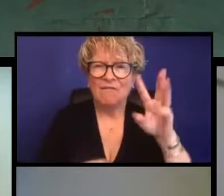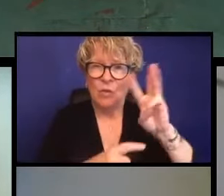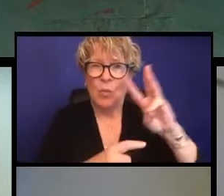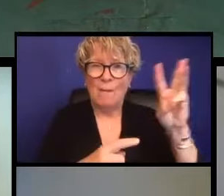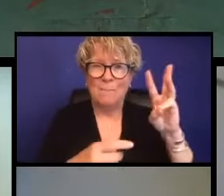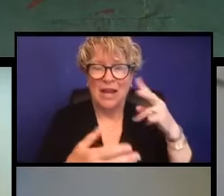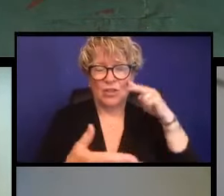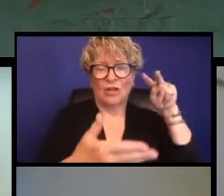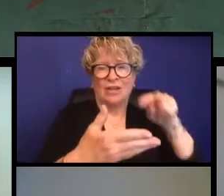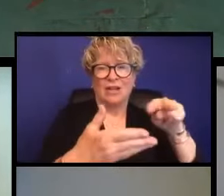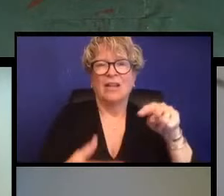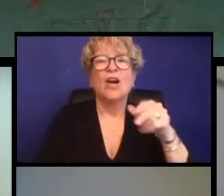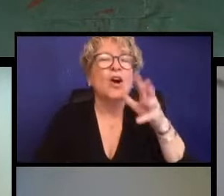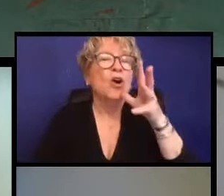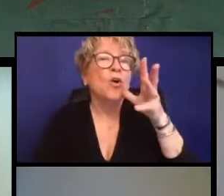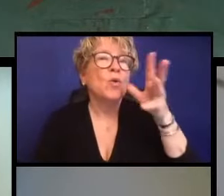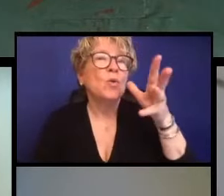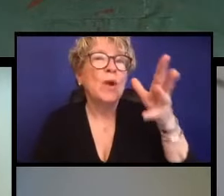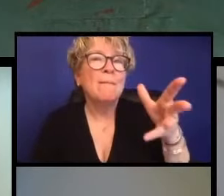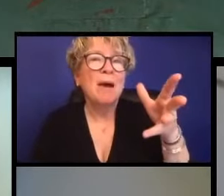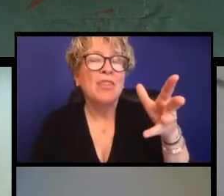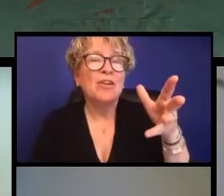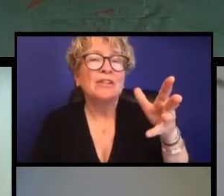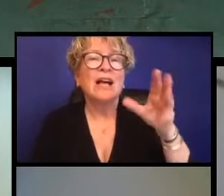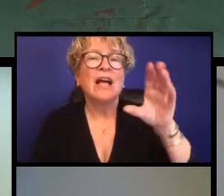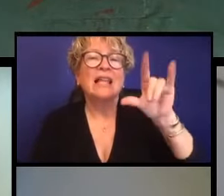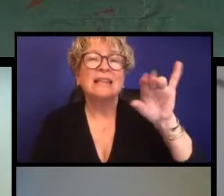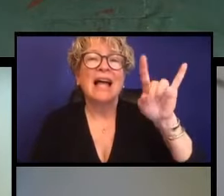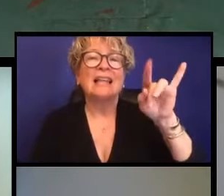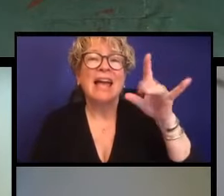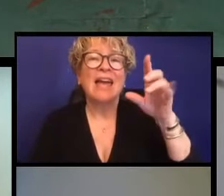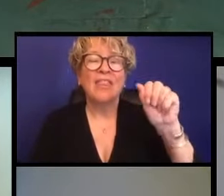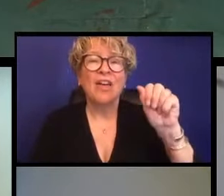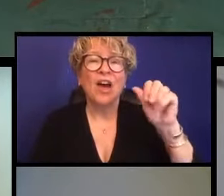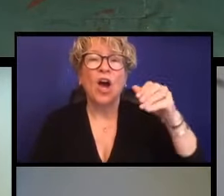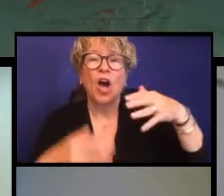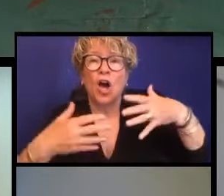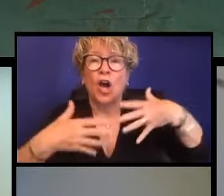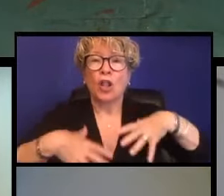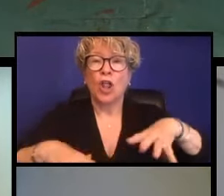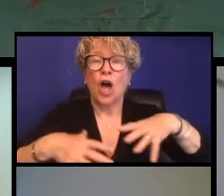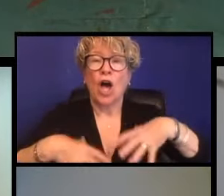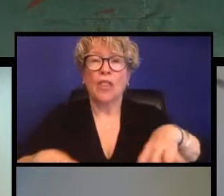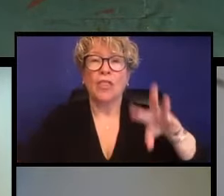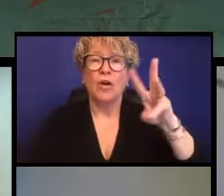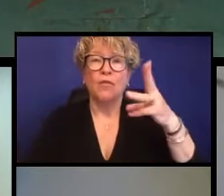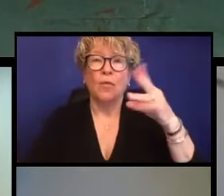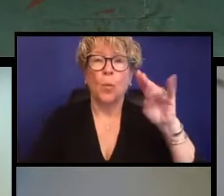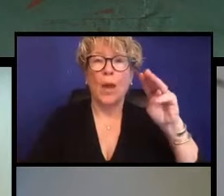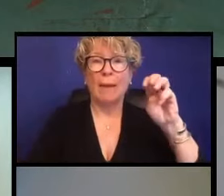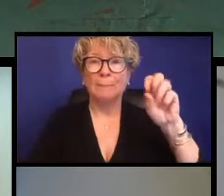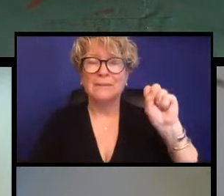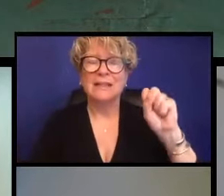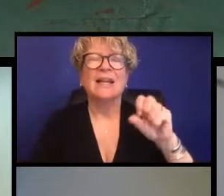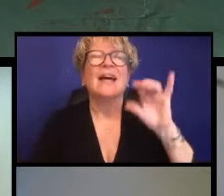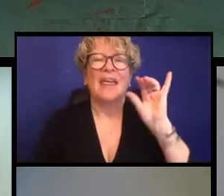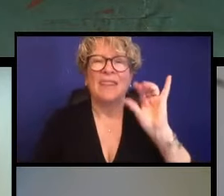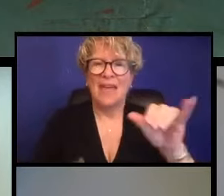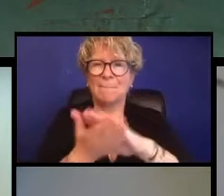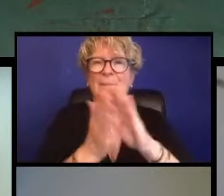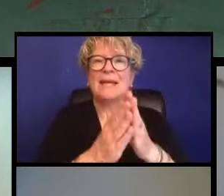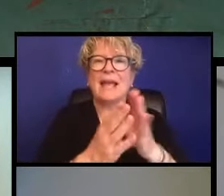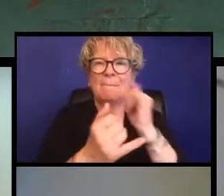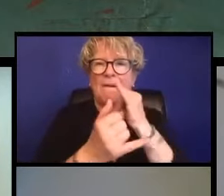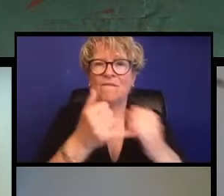published Grandmother Nyalelet's Cloth of Winds, another story in that world that went on to be a Nebula finalist. And of course, since